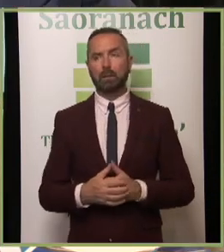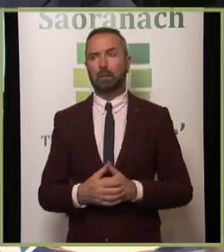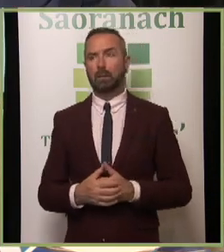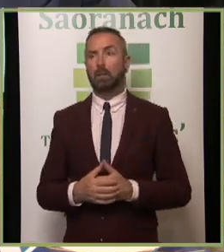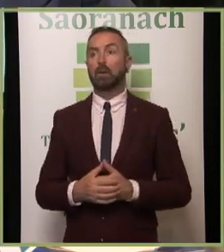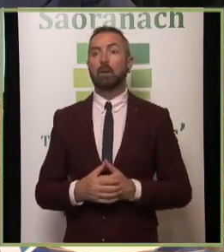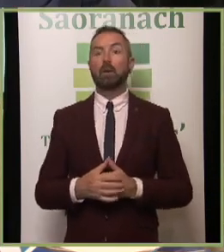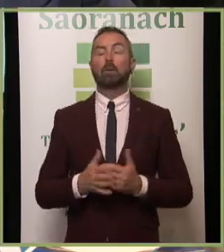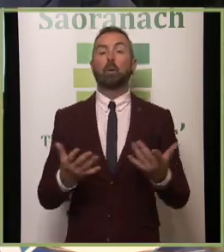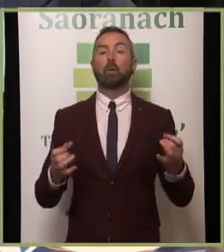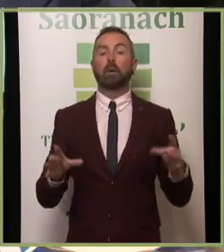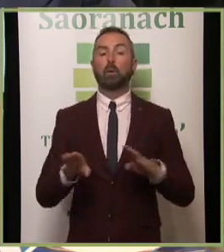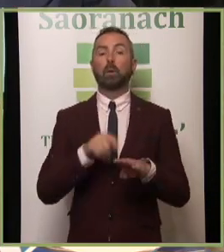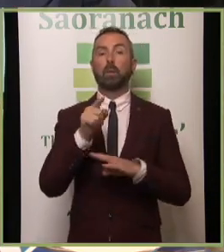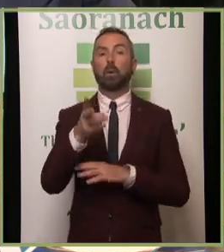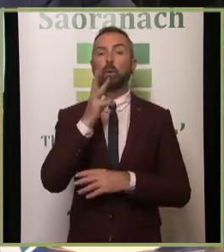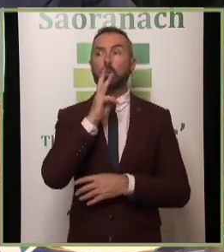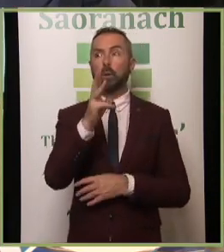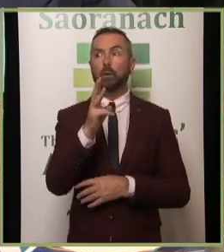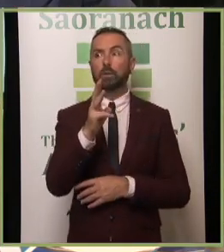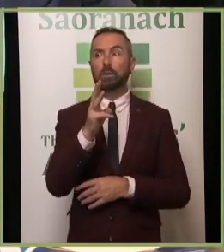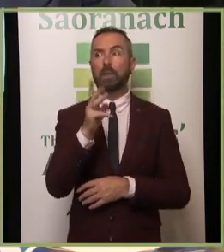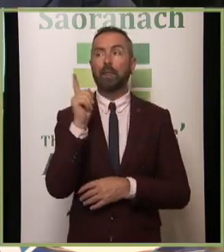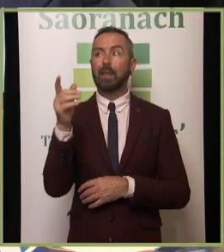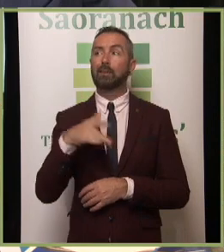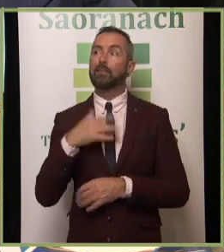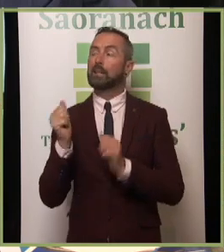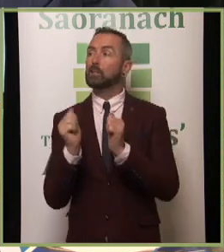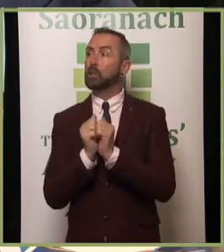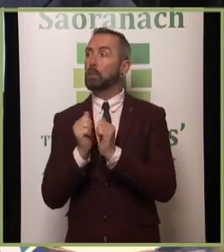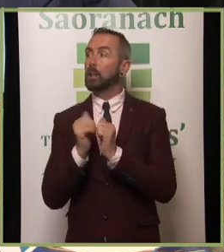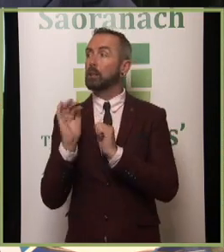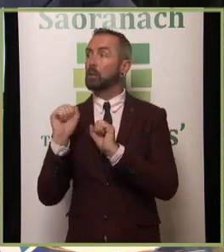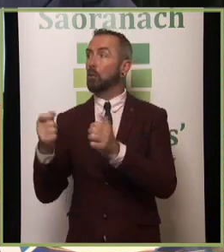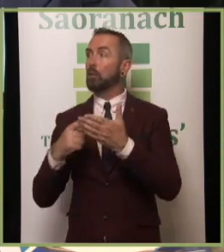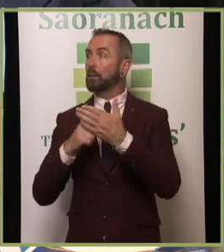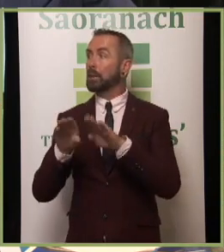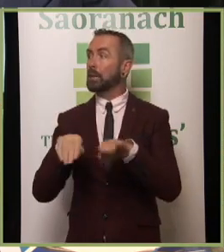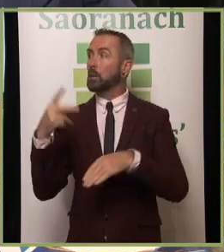that wording that's here right now, is that suitable as your suggestion, table 1?